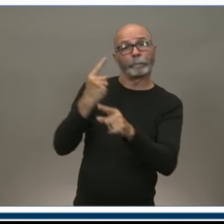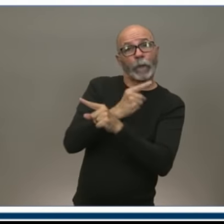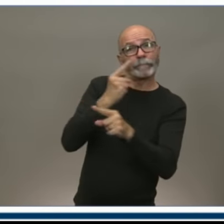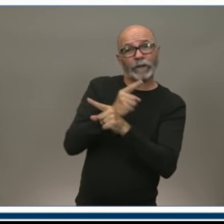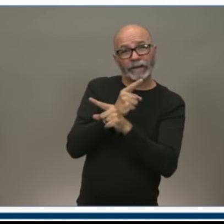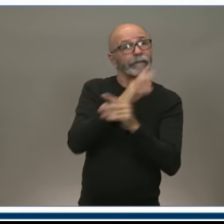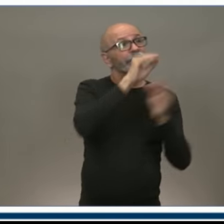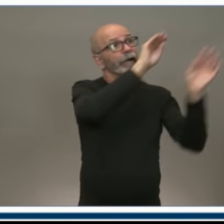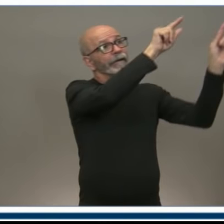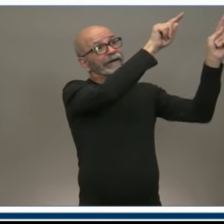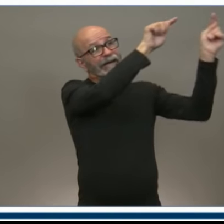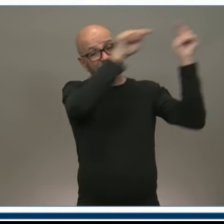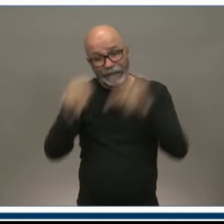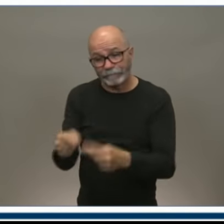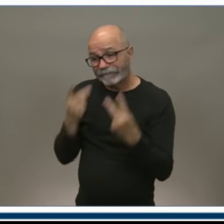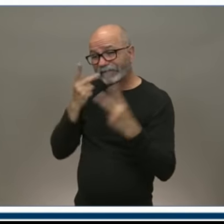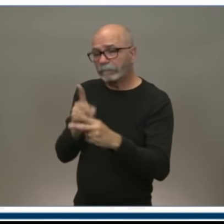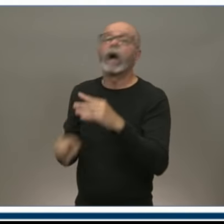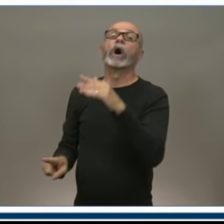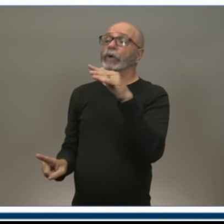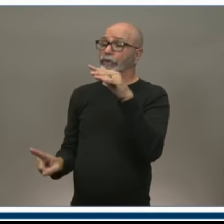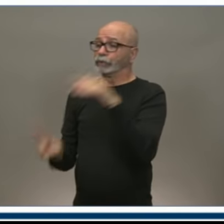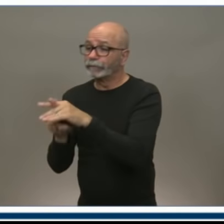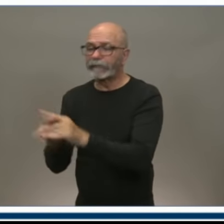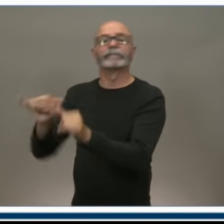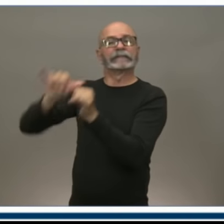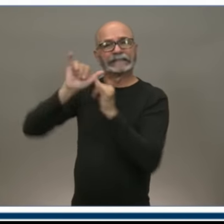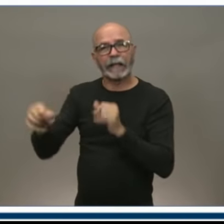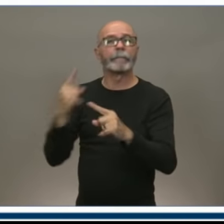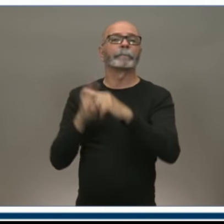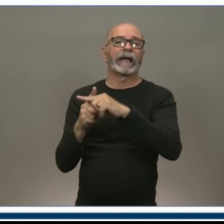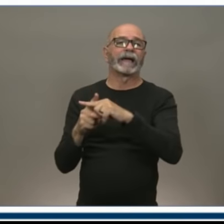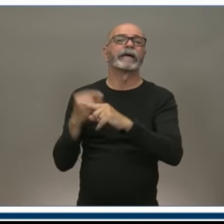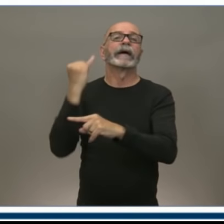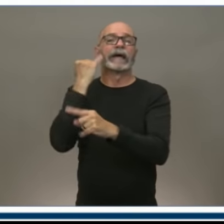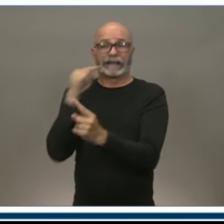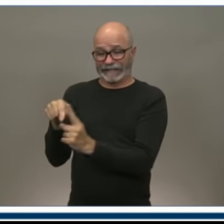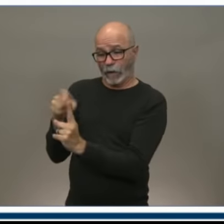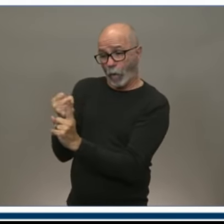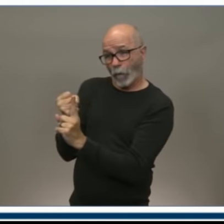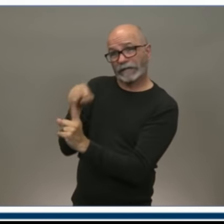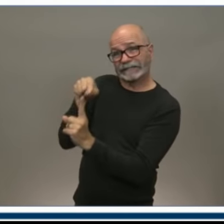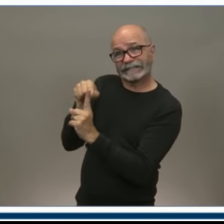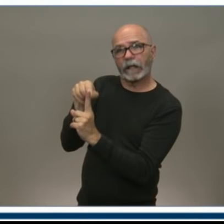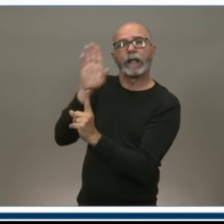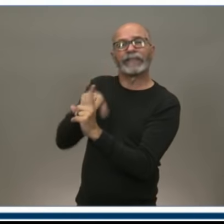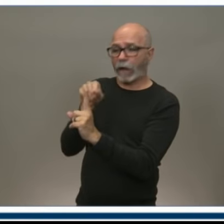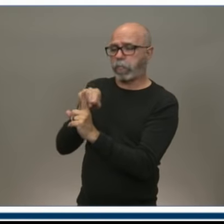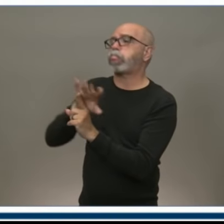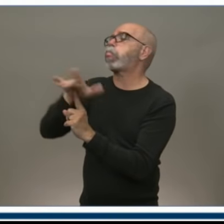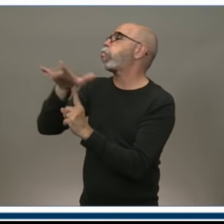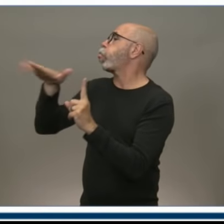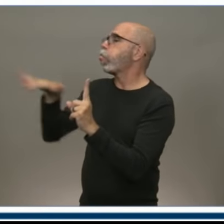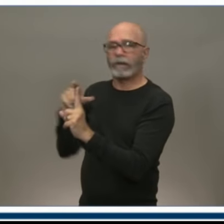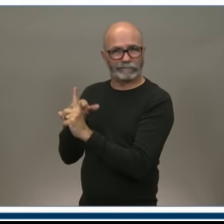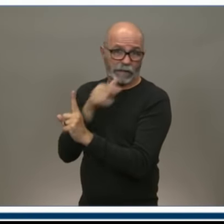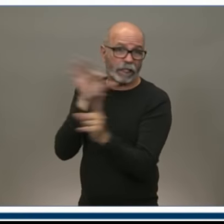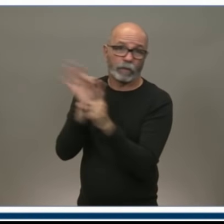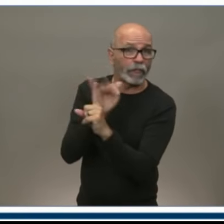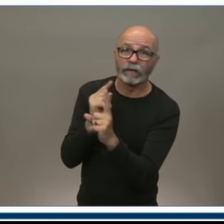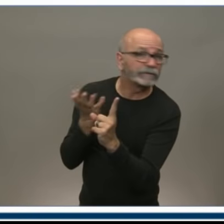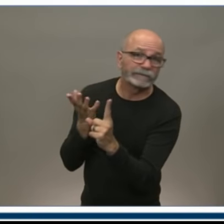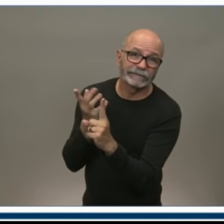and minimize the chance of it having broader spread. We've also had a lot of questions about workers